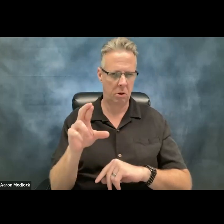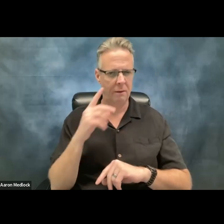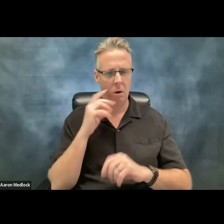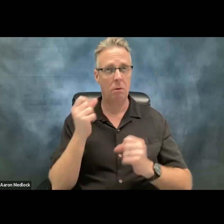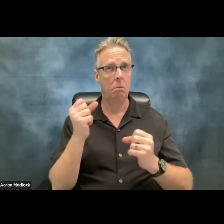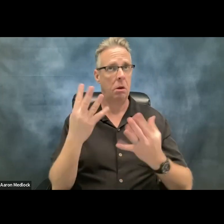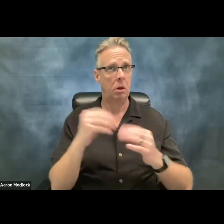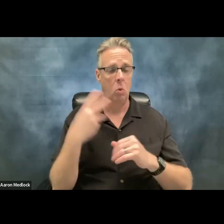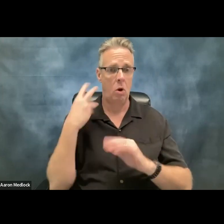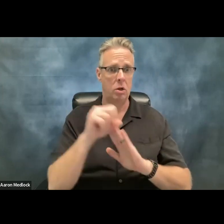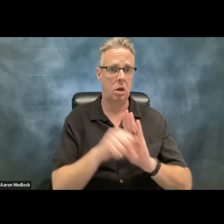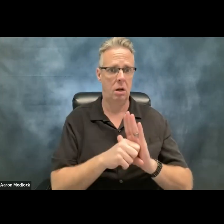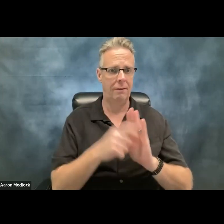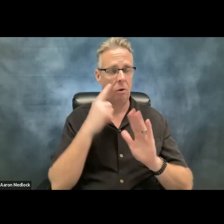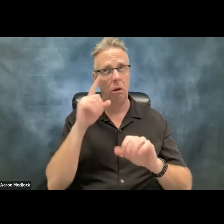State for a long time.